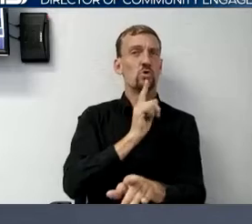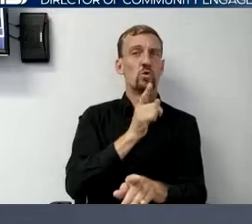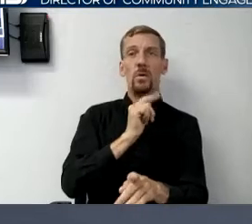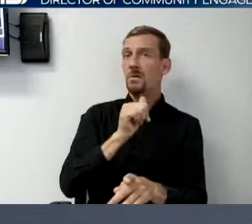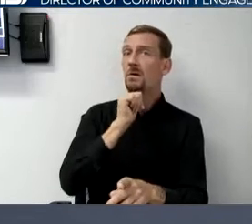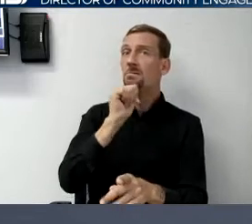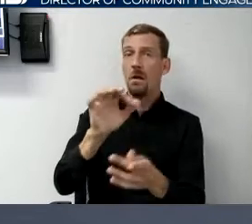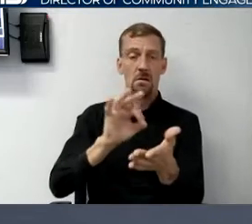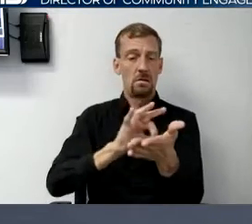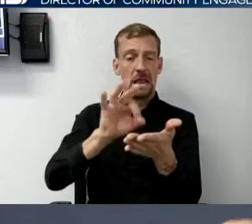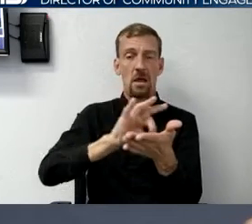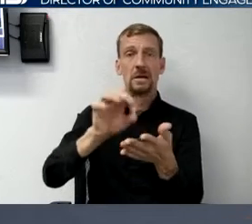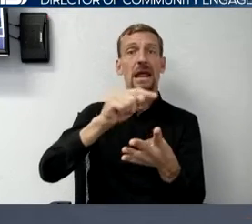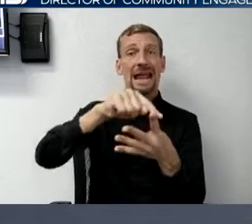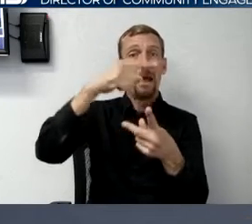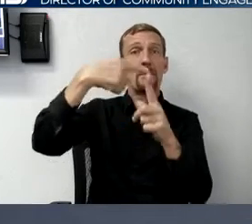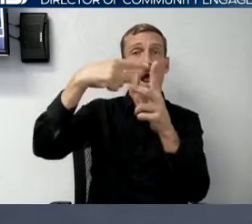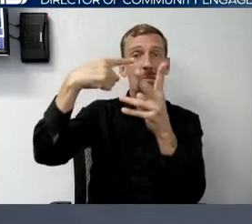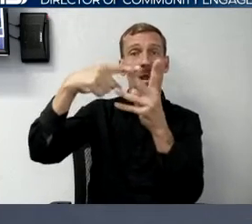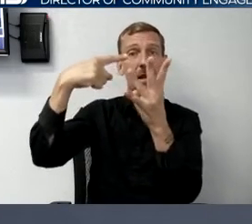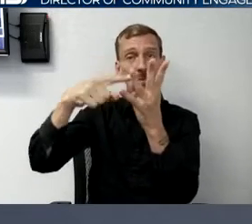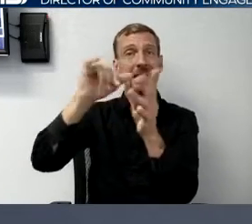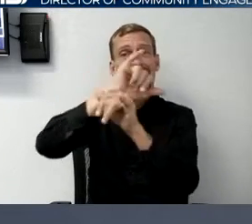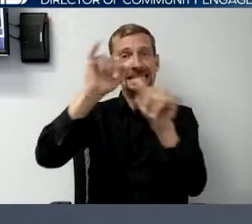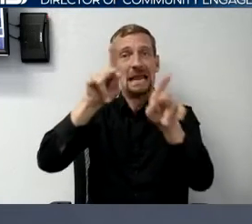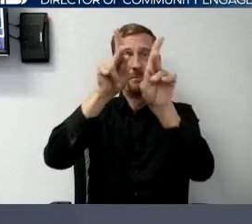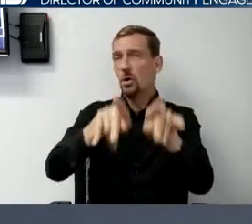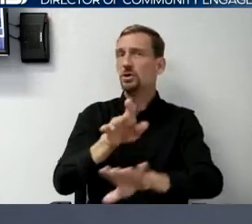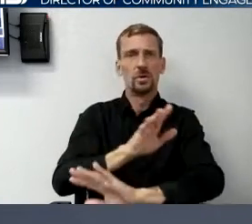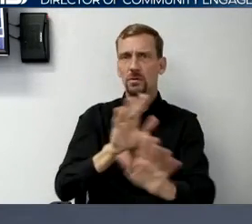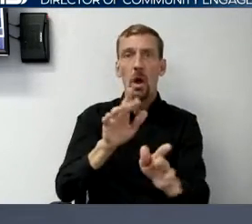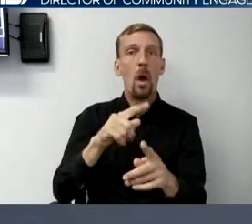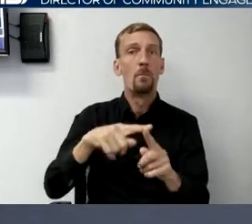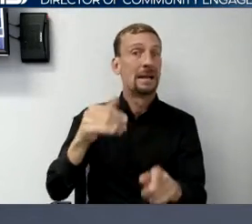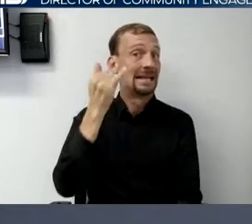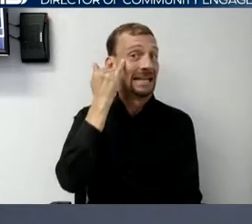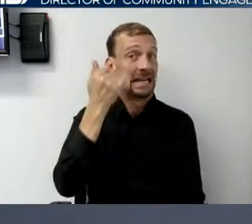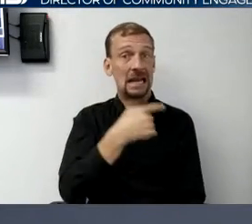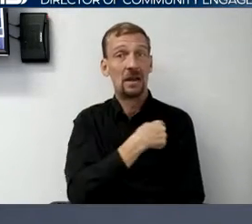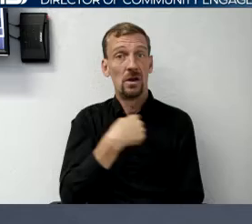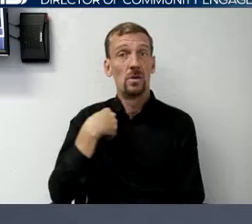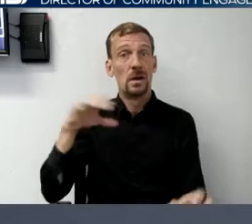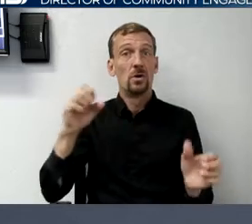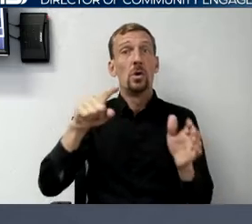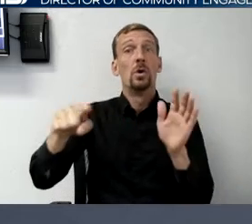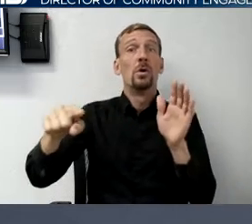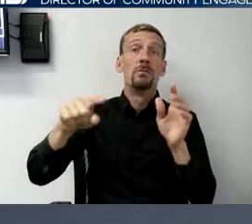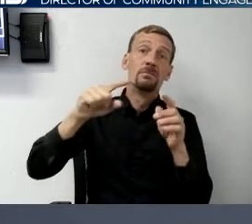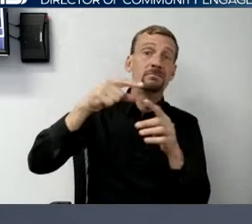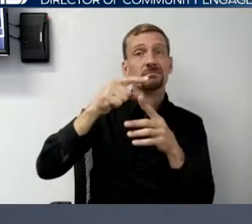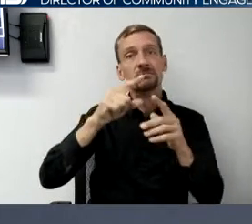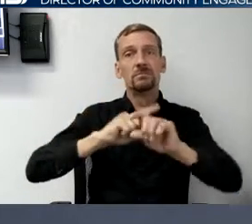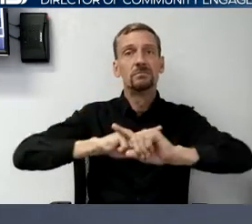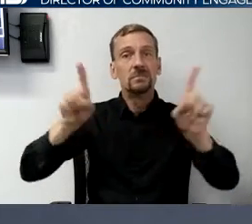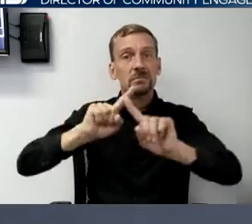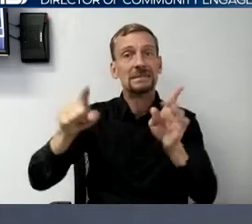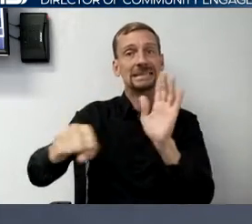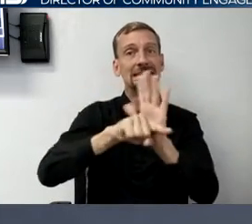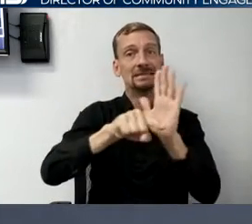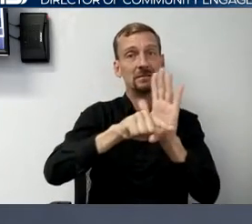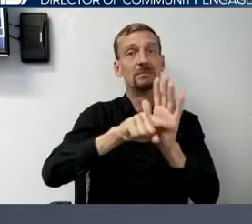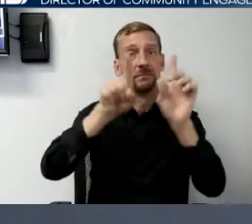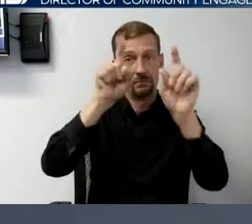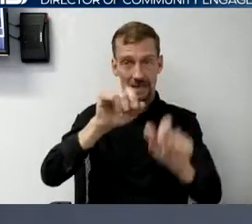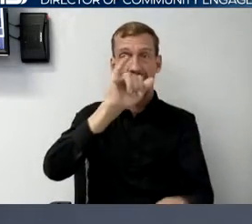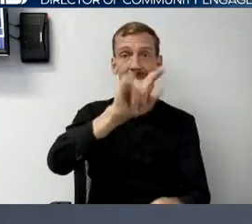they're not counting multiple positive tests. But if we do multiple negative tests, generally those are counted